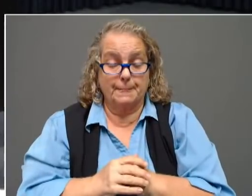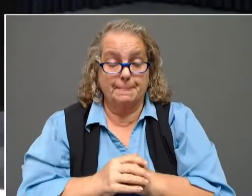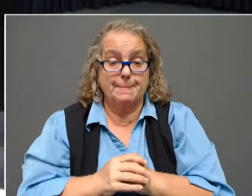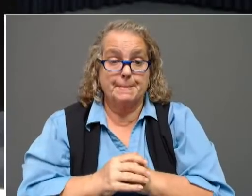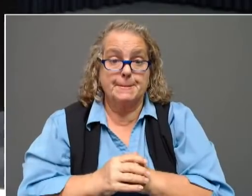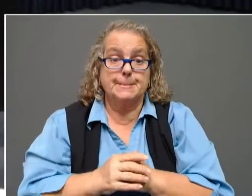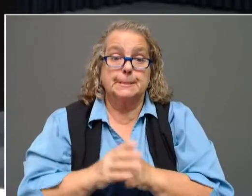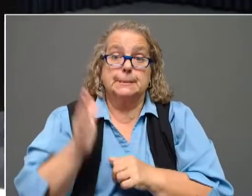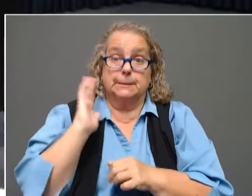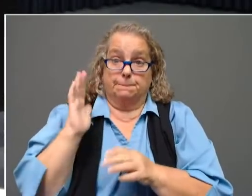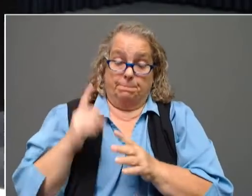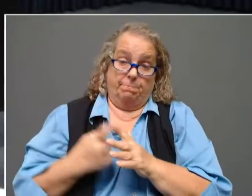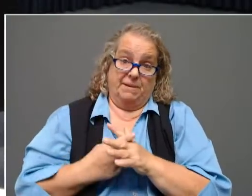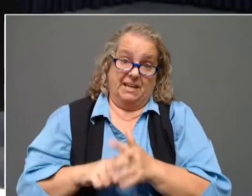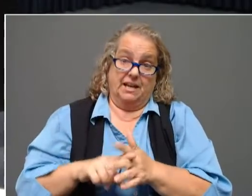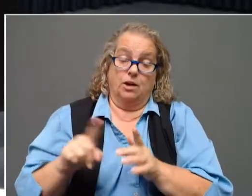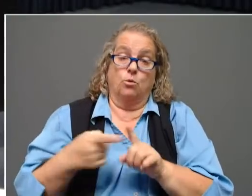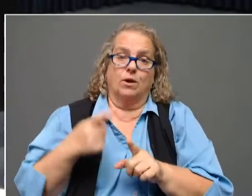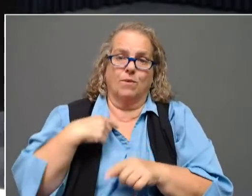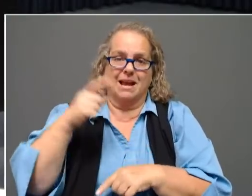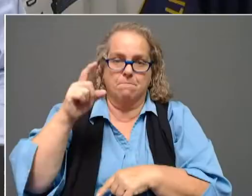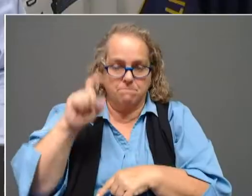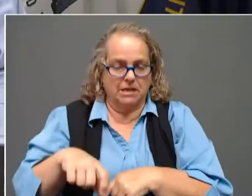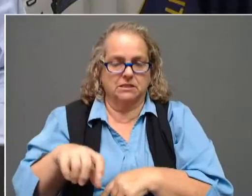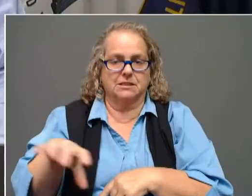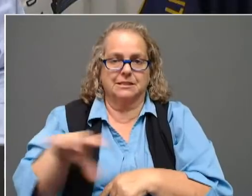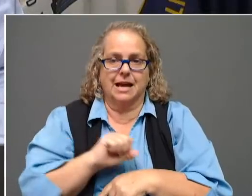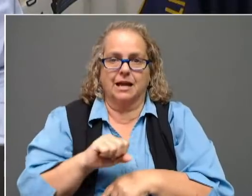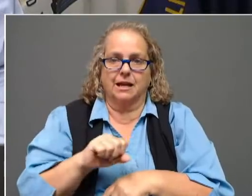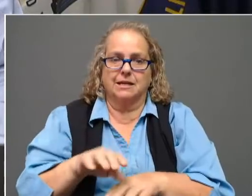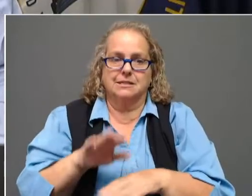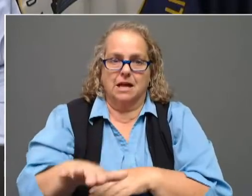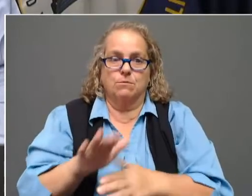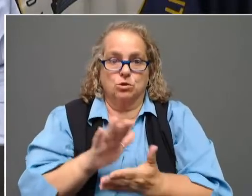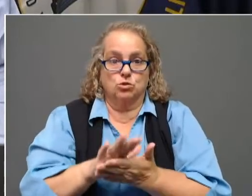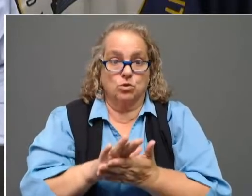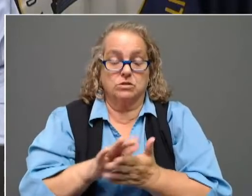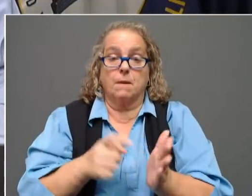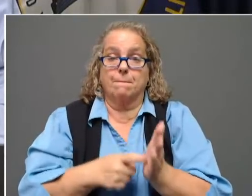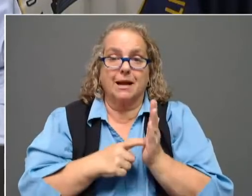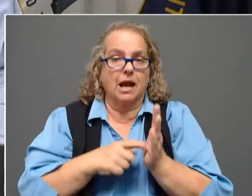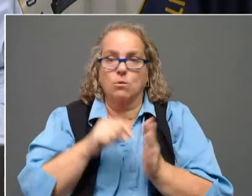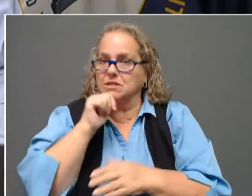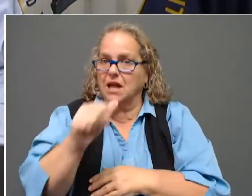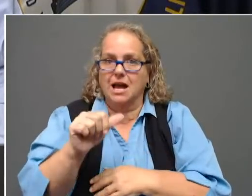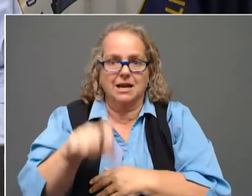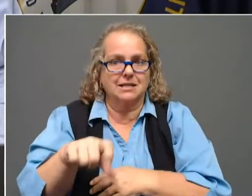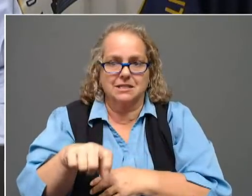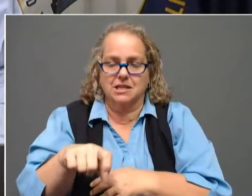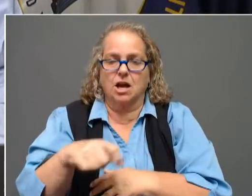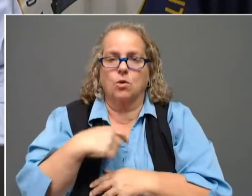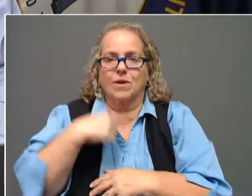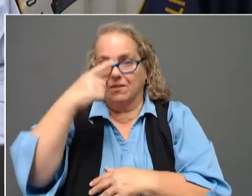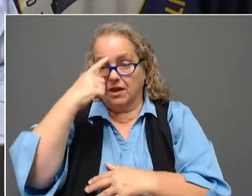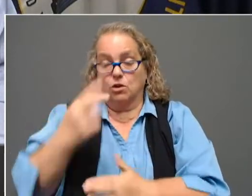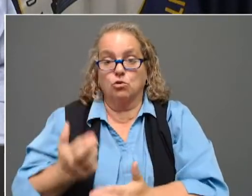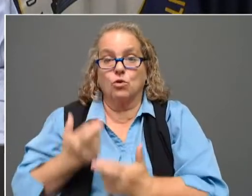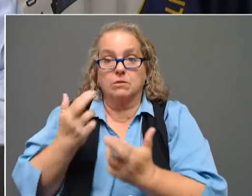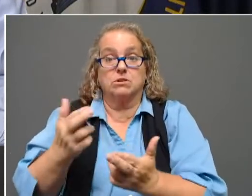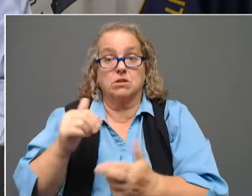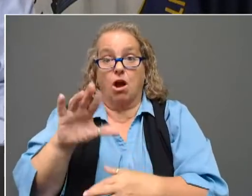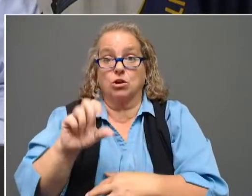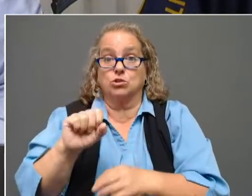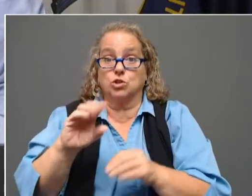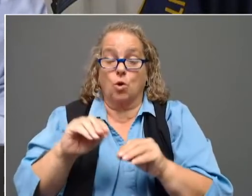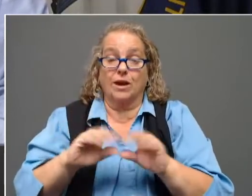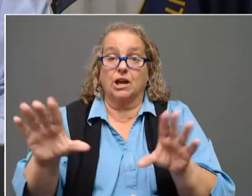beginning, when we had to take steps with schools, a mandate wasn't necessary. We believe these recommendations are so clear, the science is so